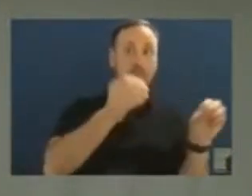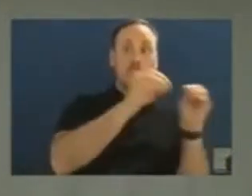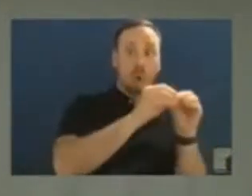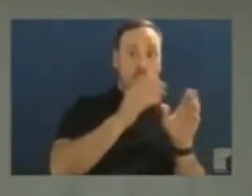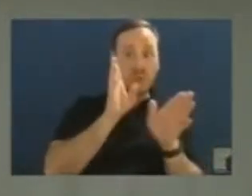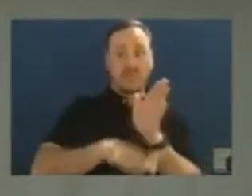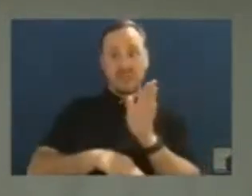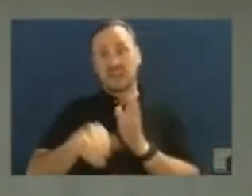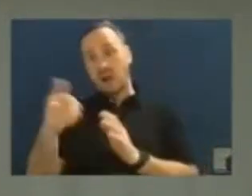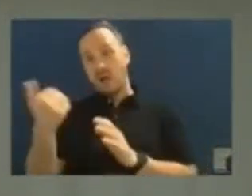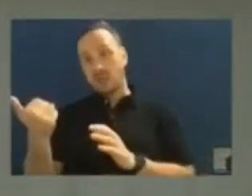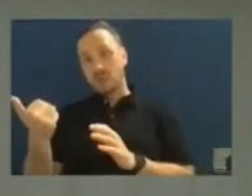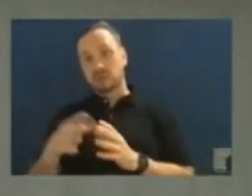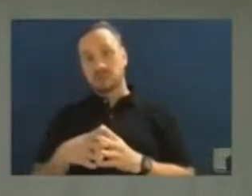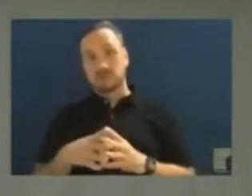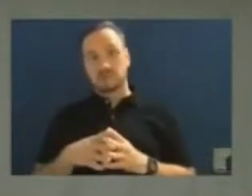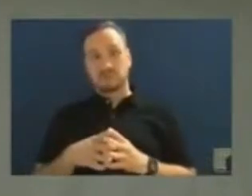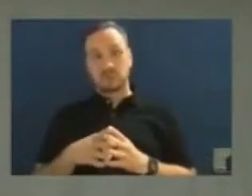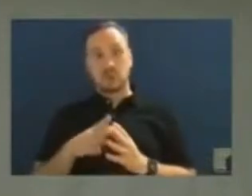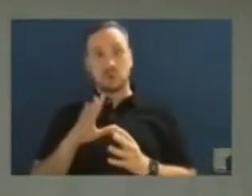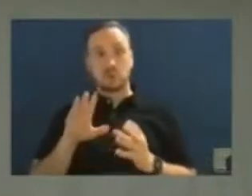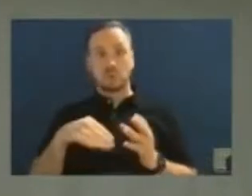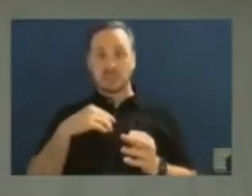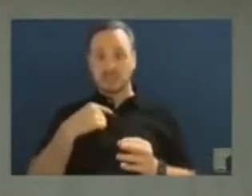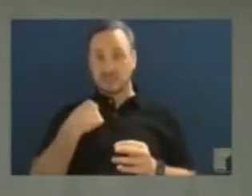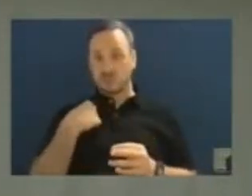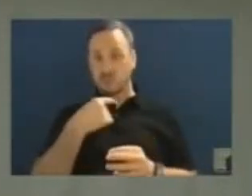We've talked about the inequity of remote learning.